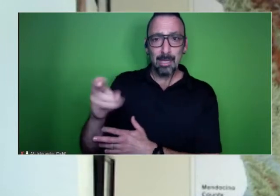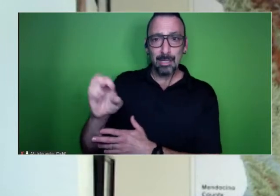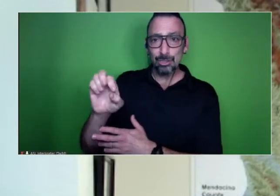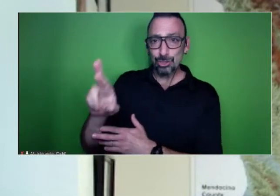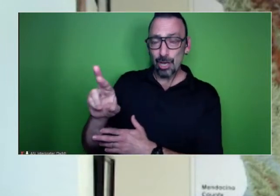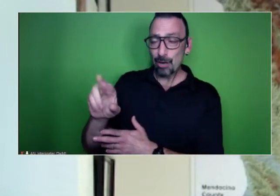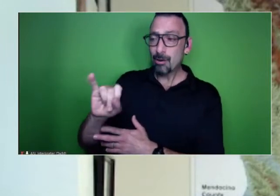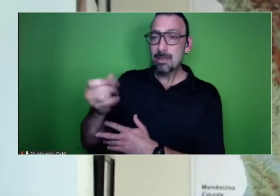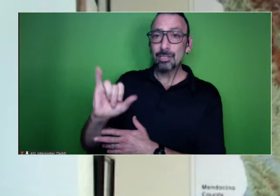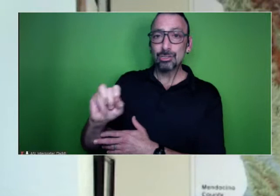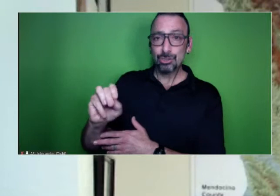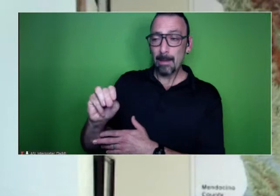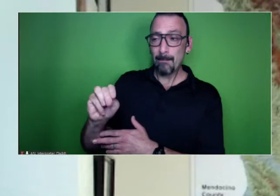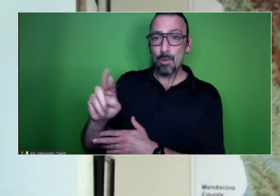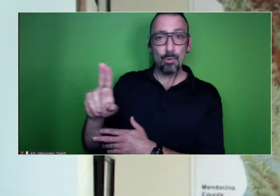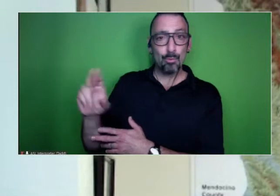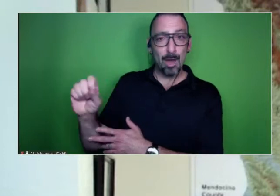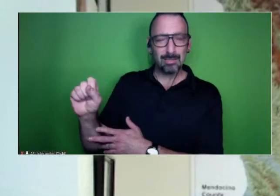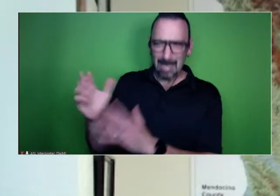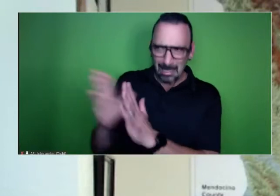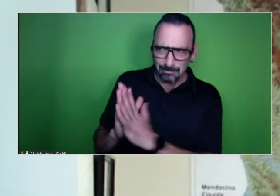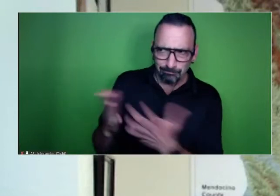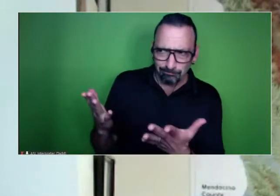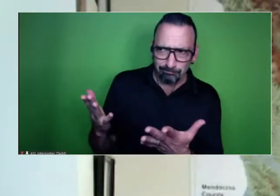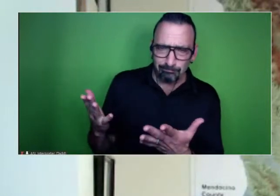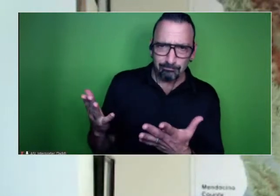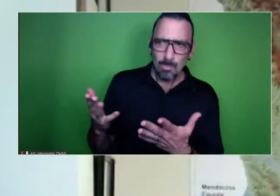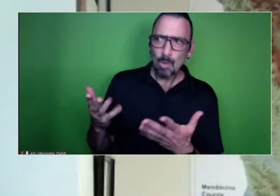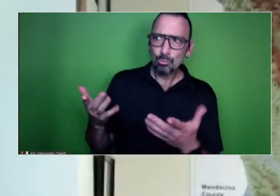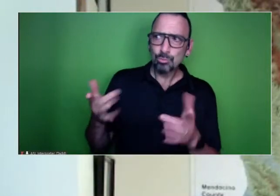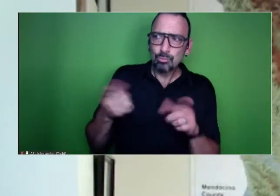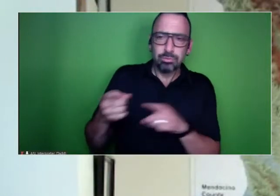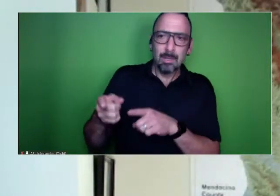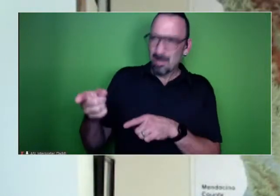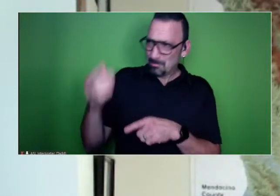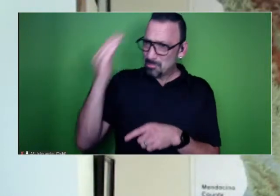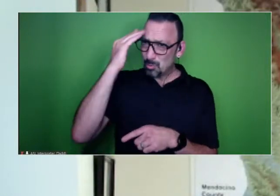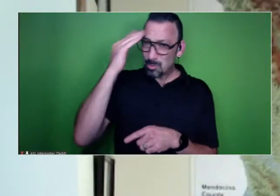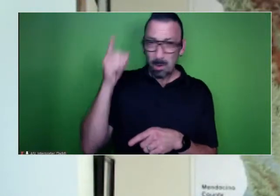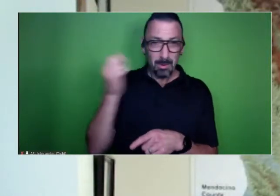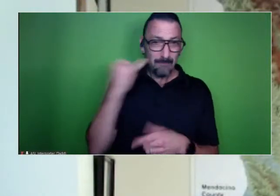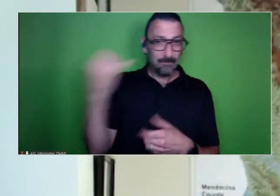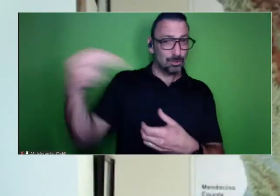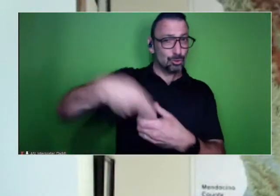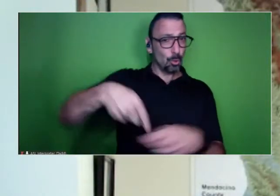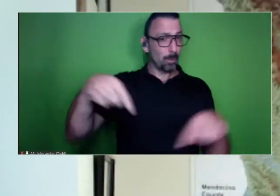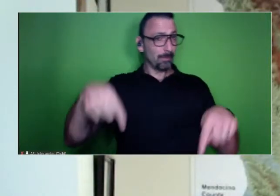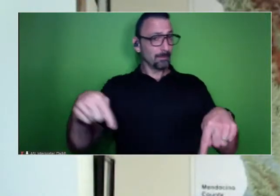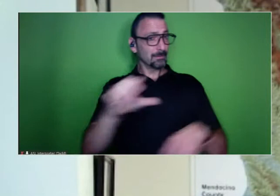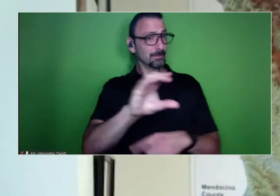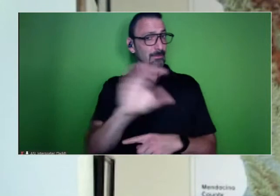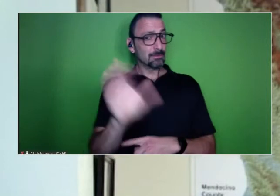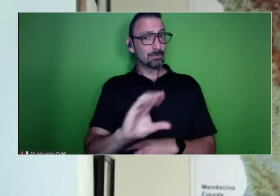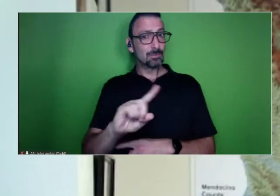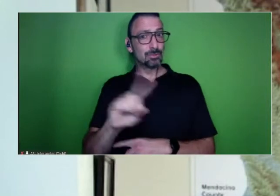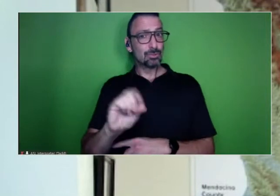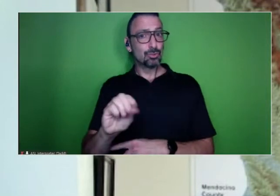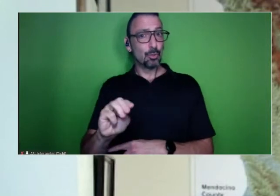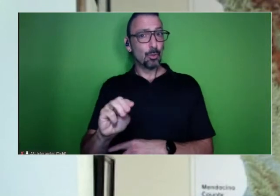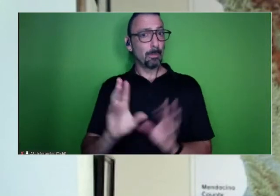efforts being brought to bear on that outbreak. Do you know if he has joined us yet?